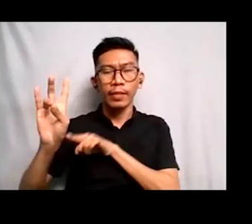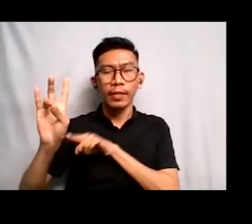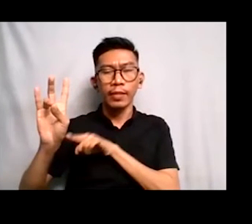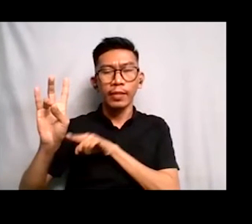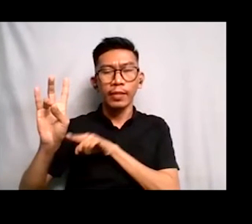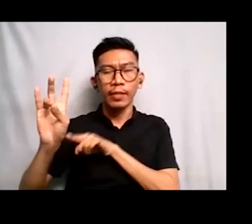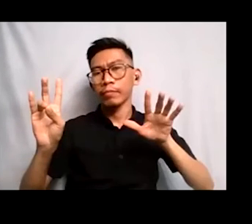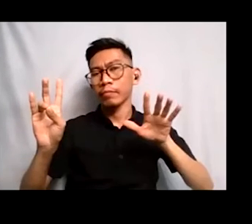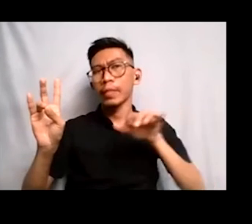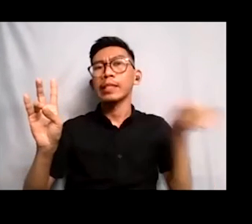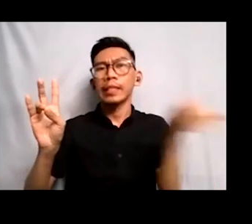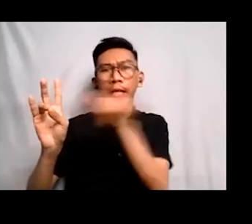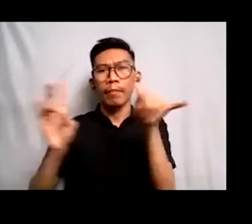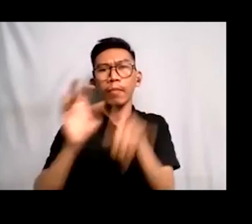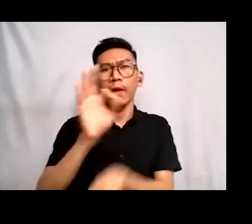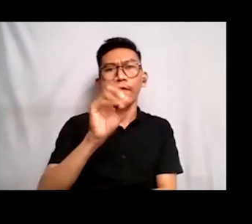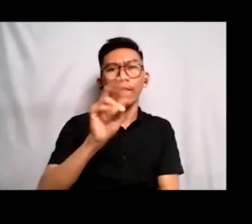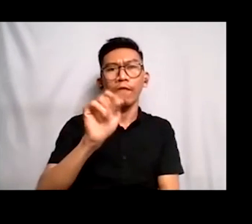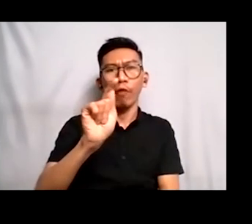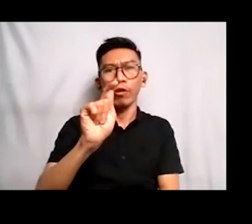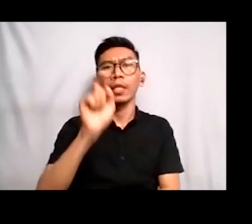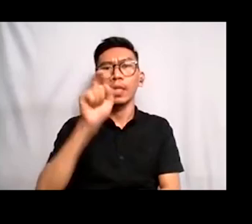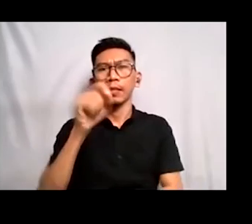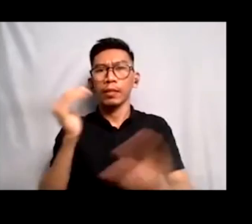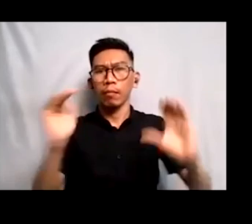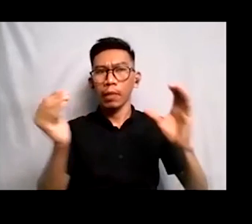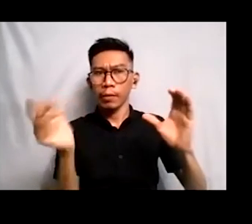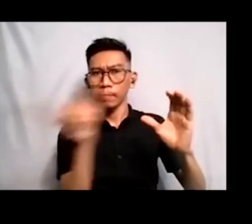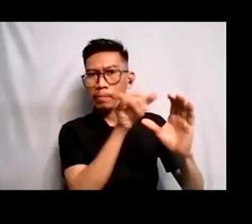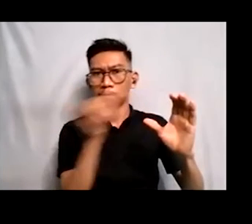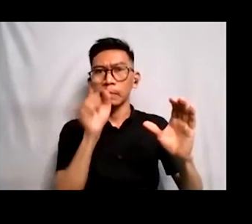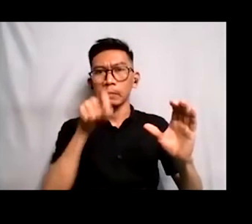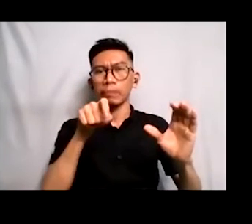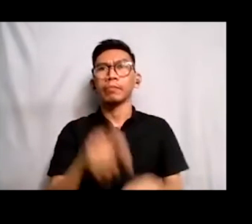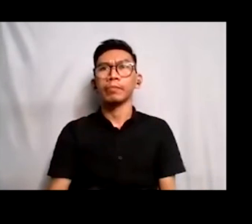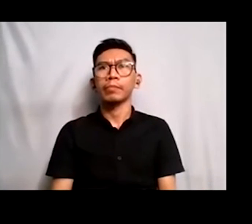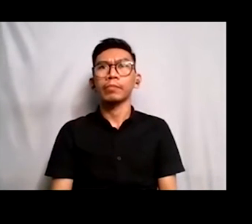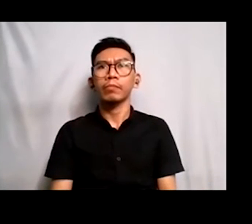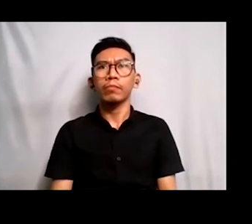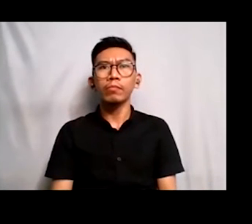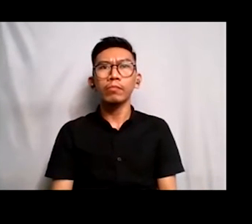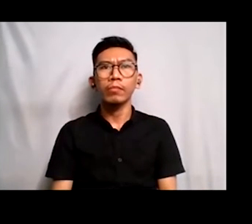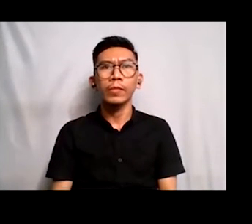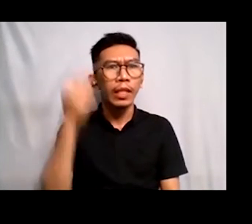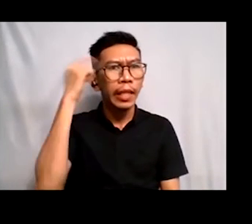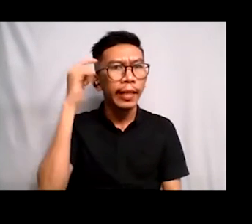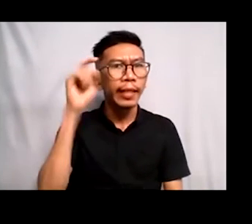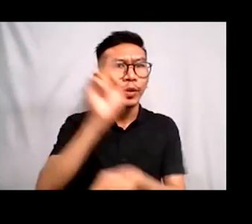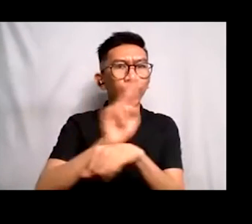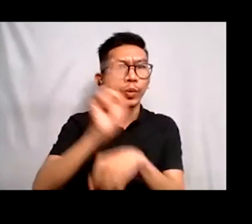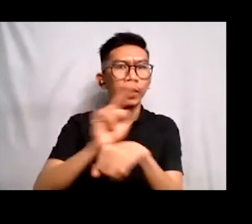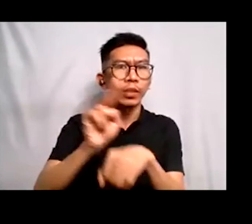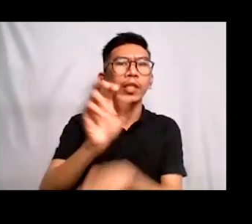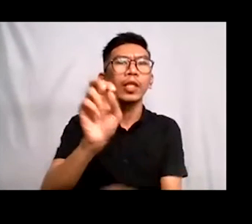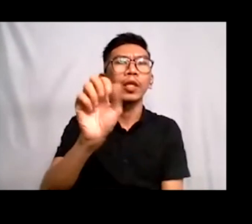the same font size. I think it's 12 instead of 11,